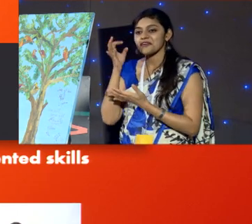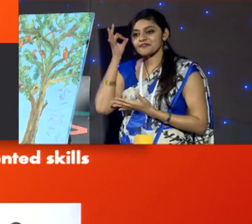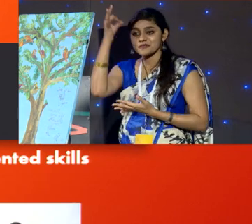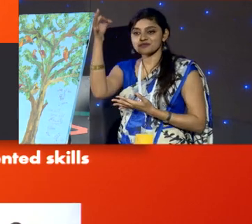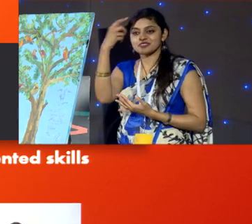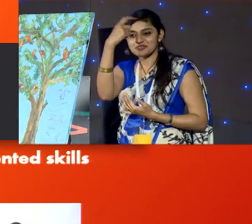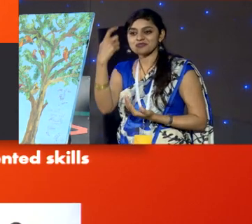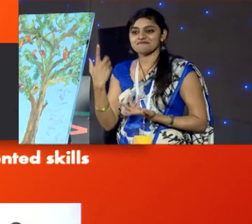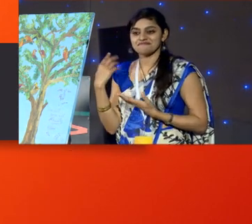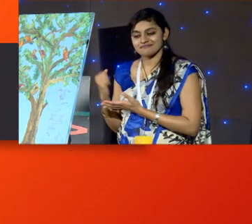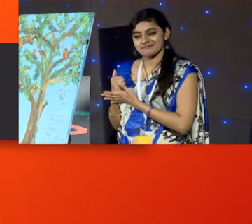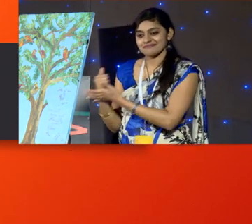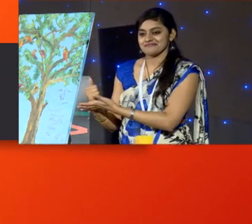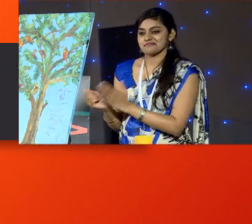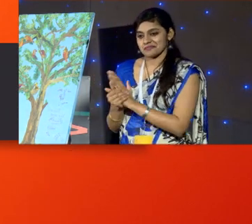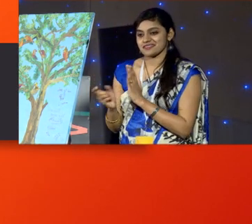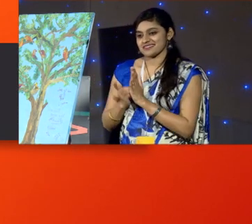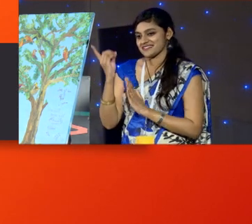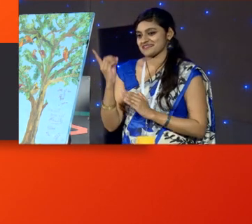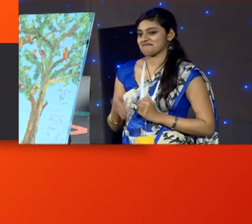for training. Next, please.